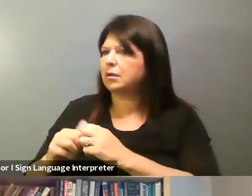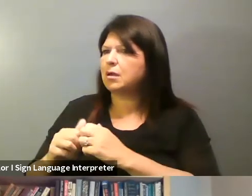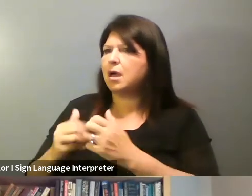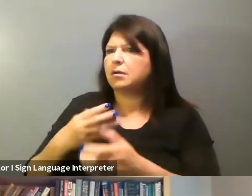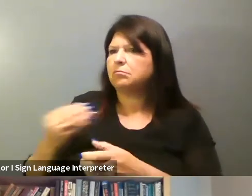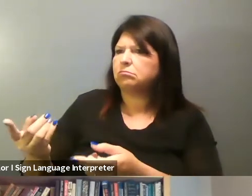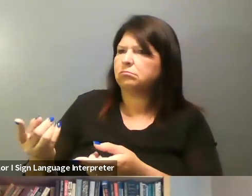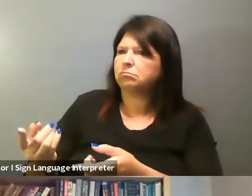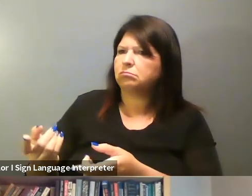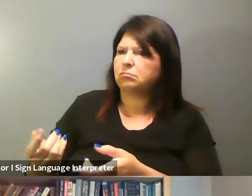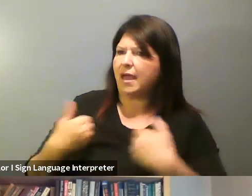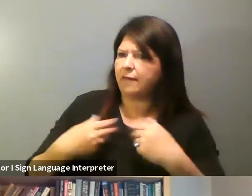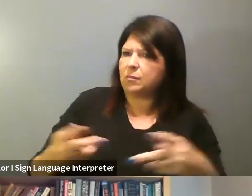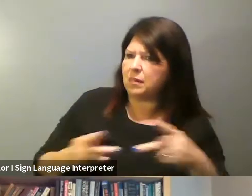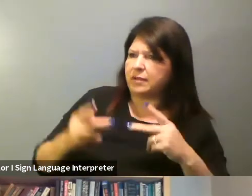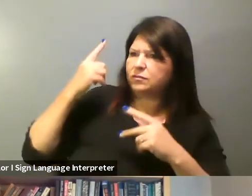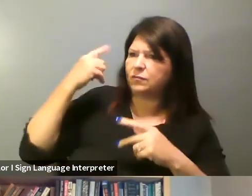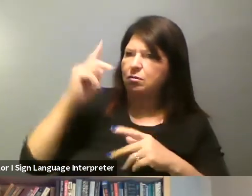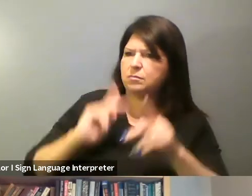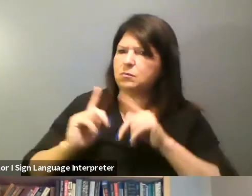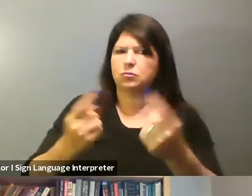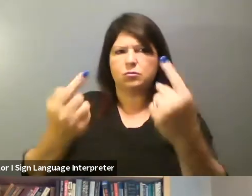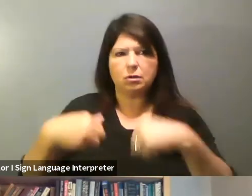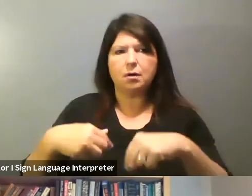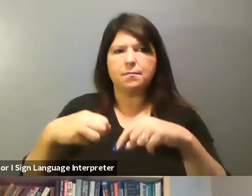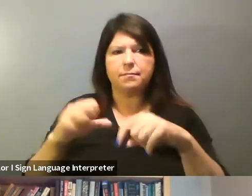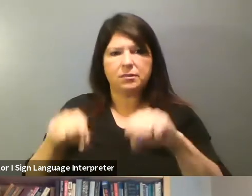diseases that were preventable, the conditions for health